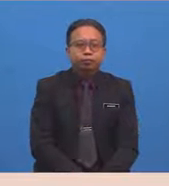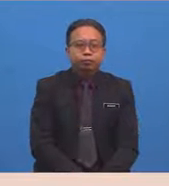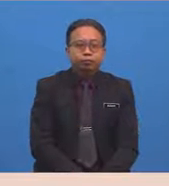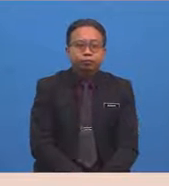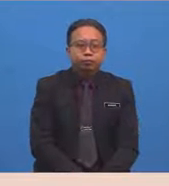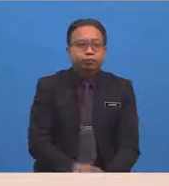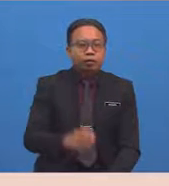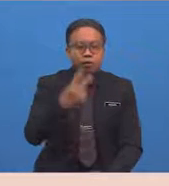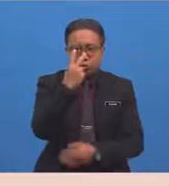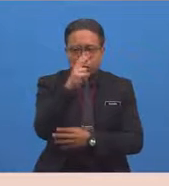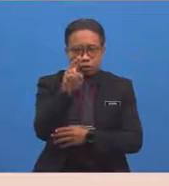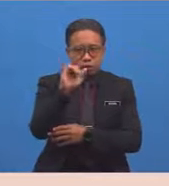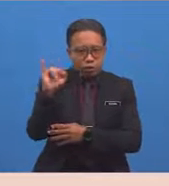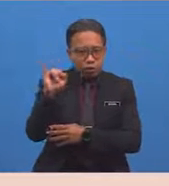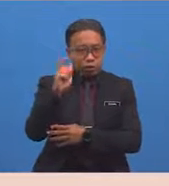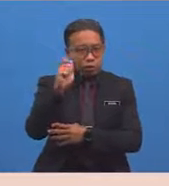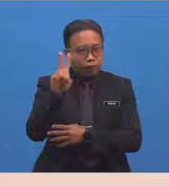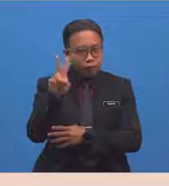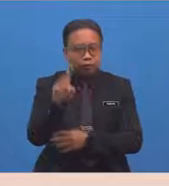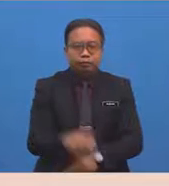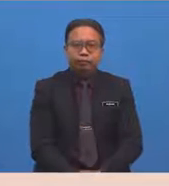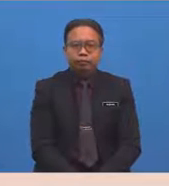sofa and watching television.